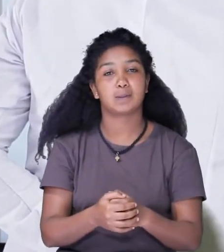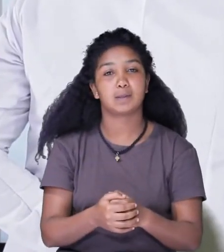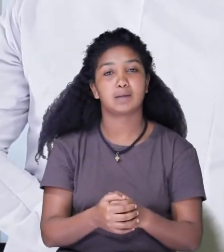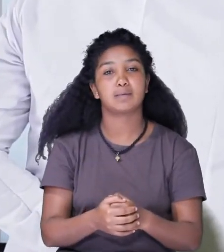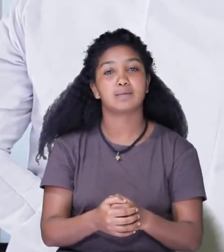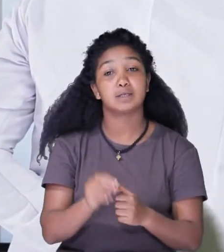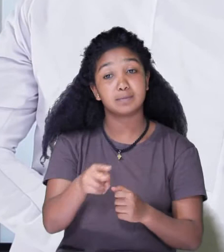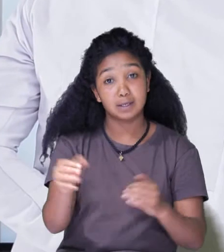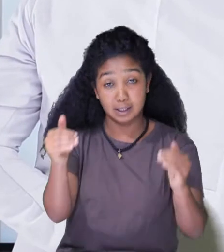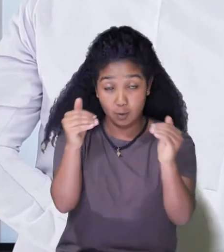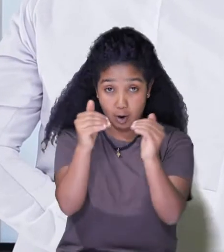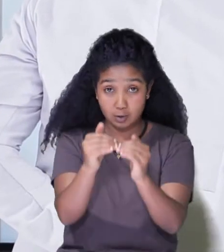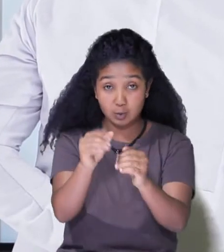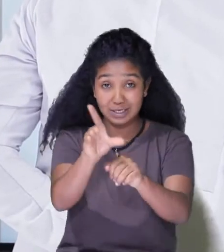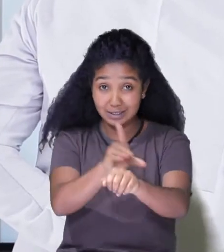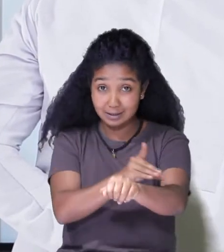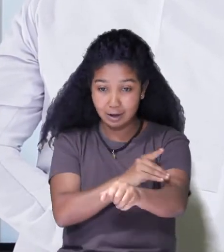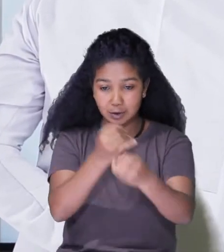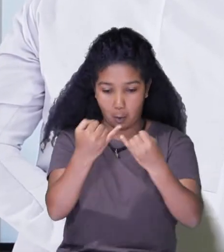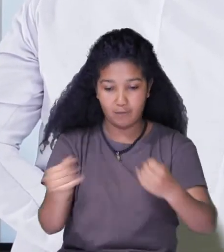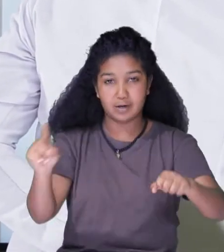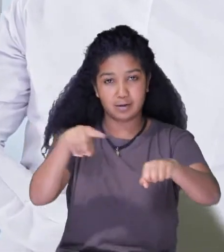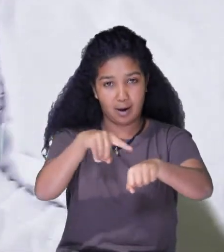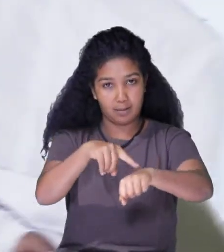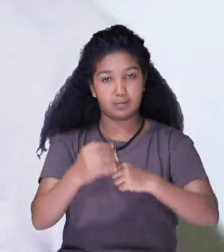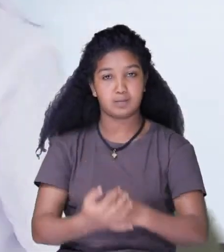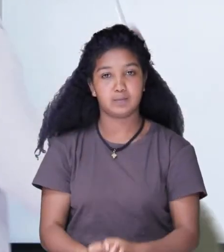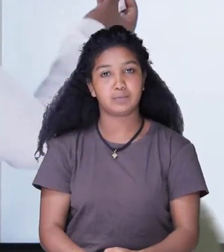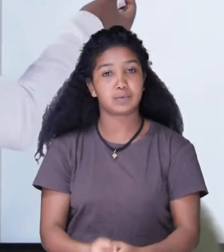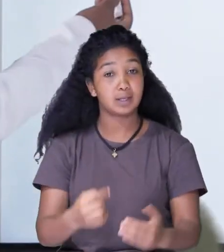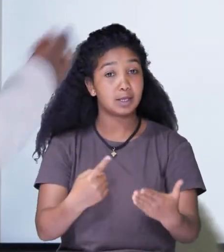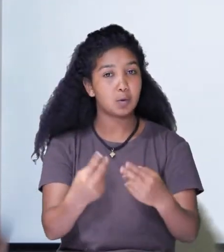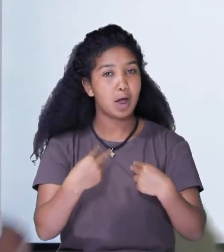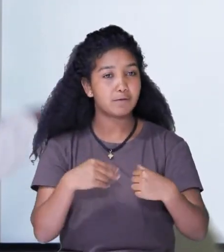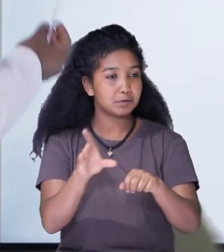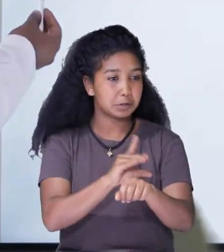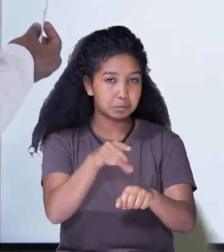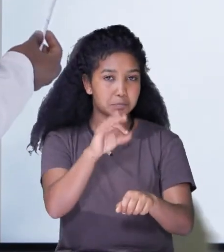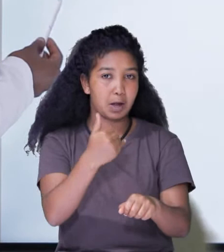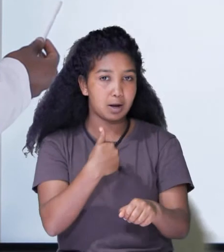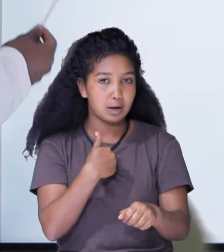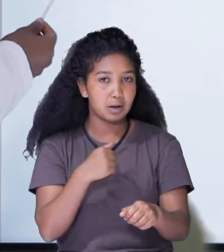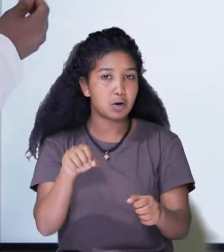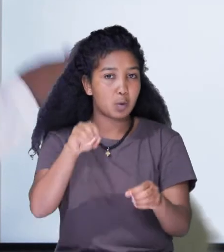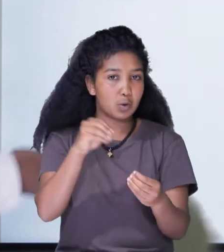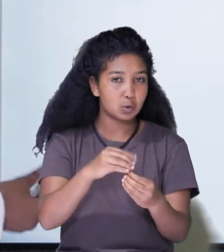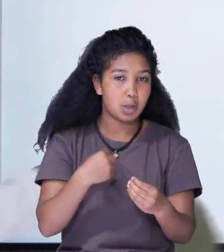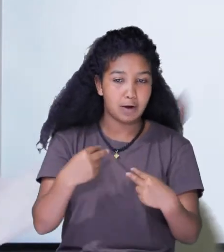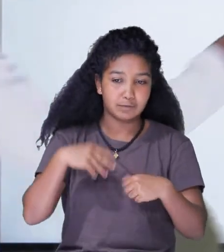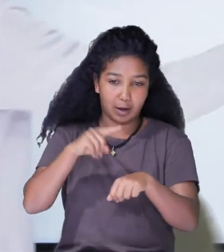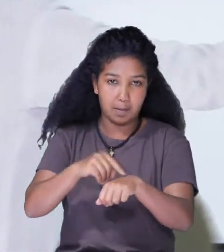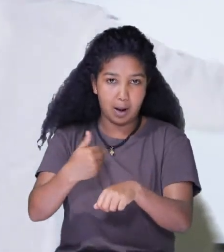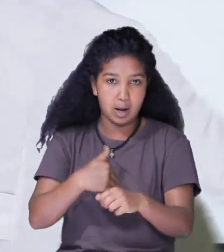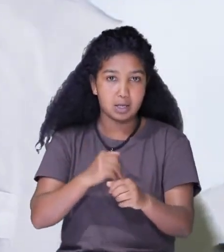is equal to distance over time. Here we have distance, and also here we have